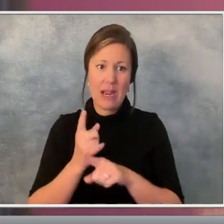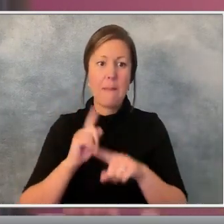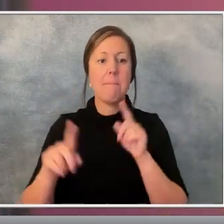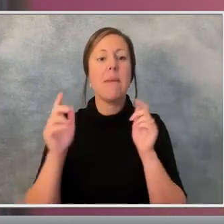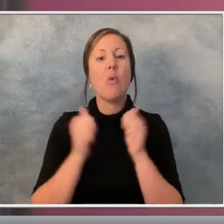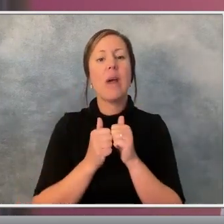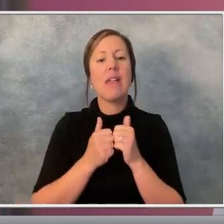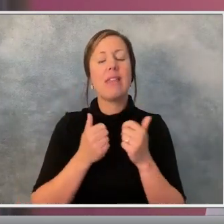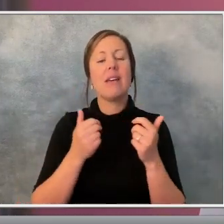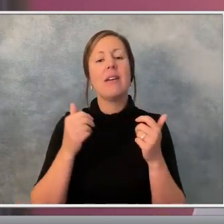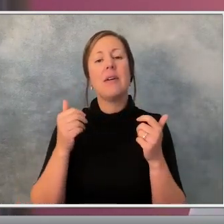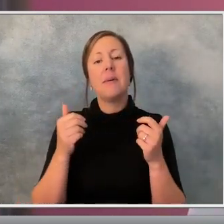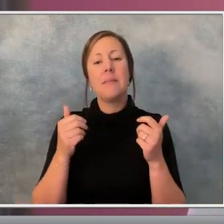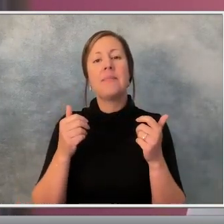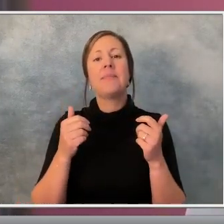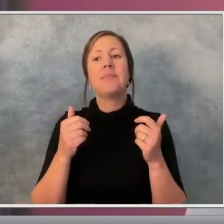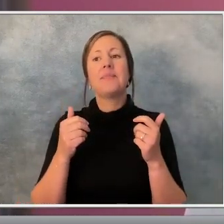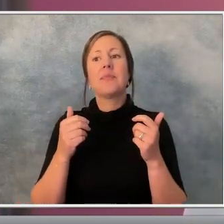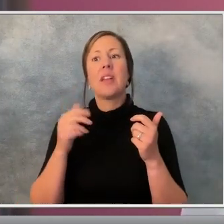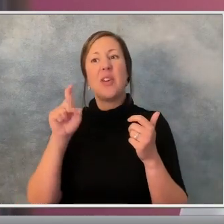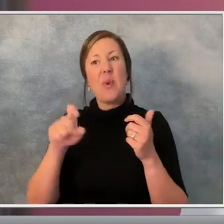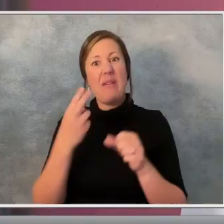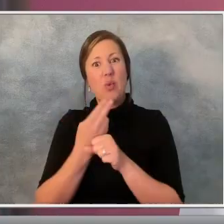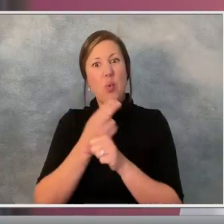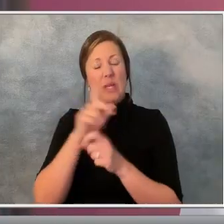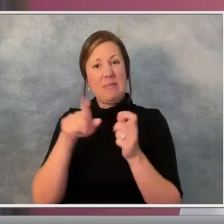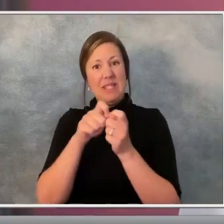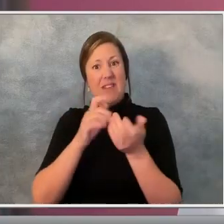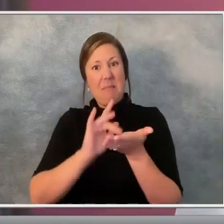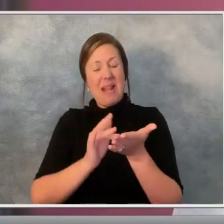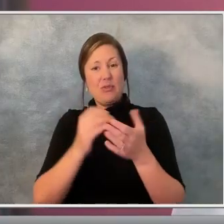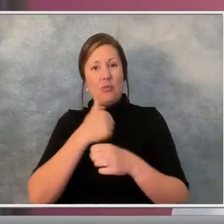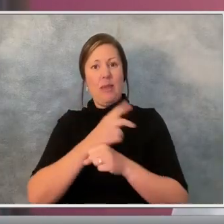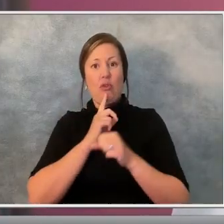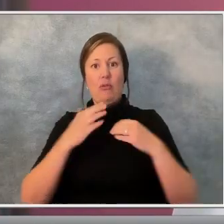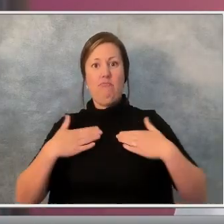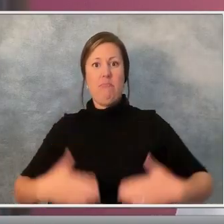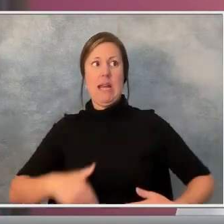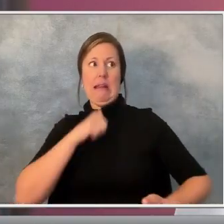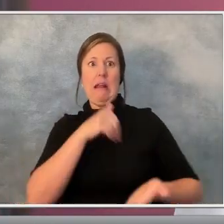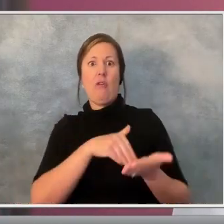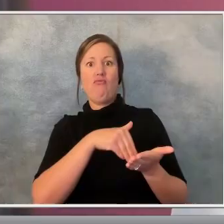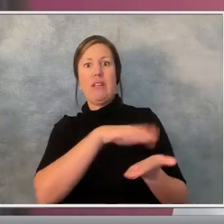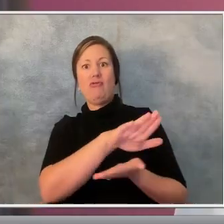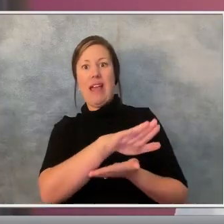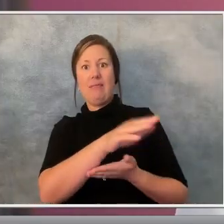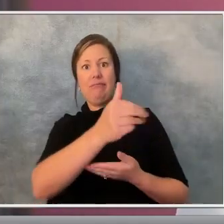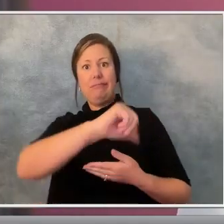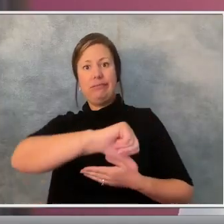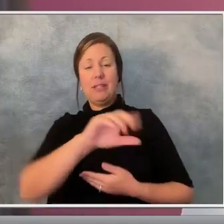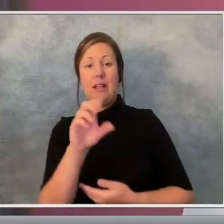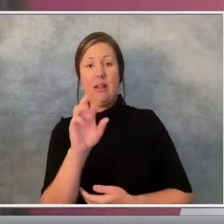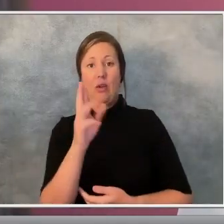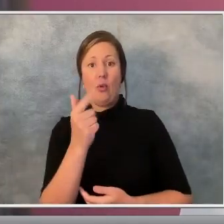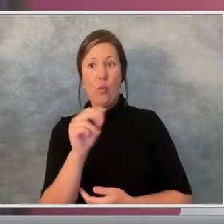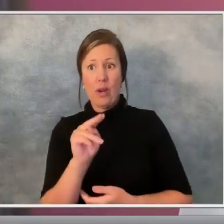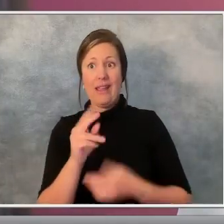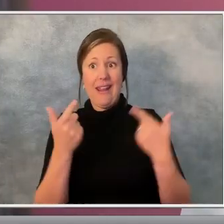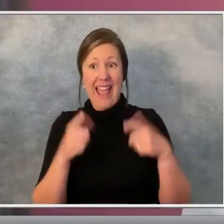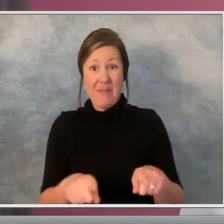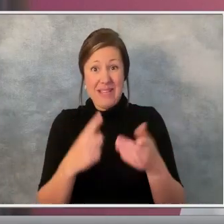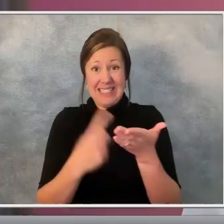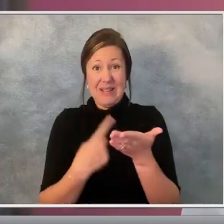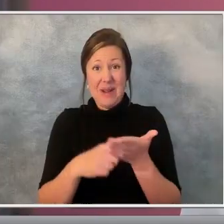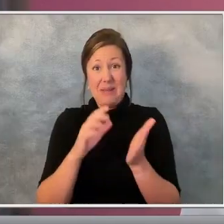from being rejected by the body, that a cancer, if still there, might go unchecked and might spread and become more aggressive. Right.